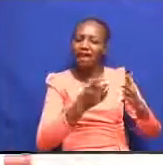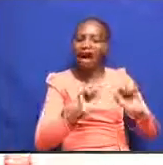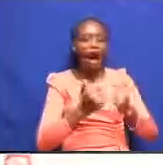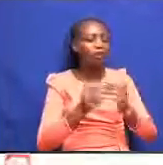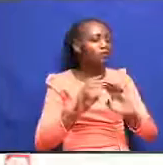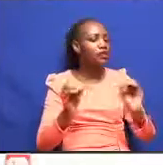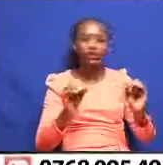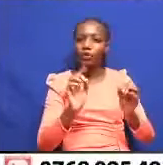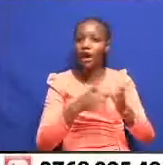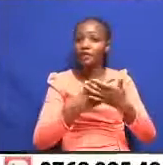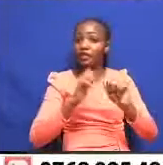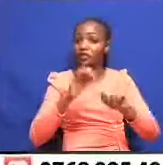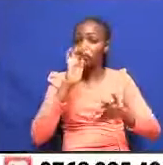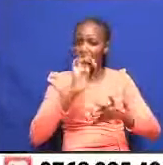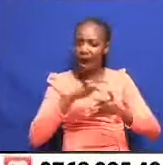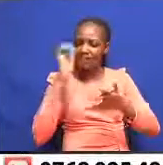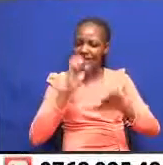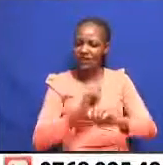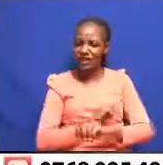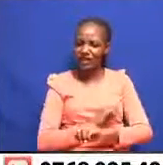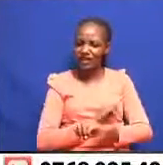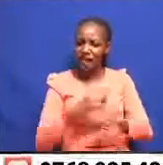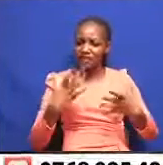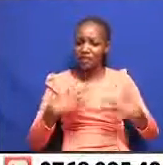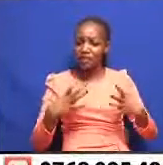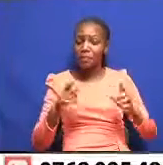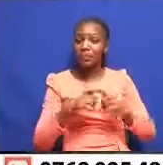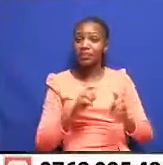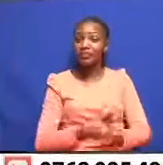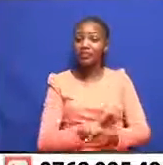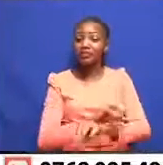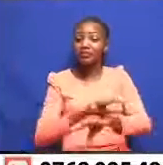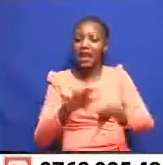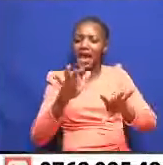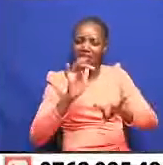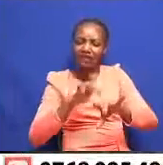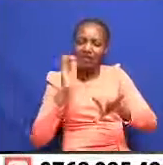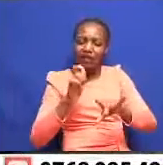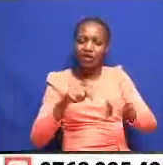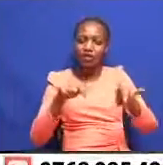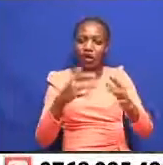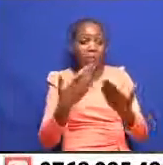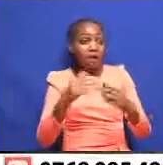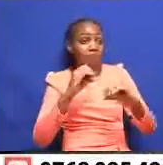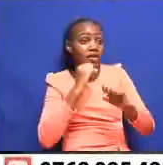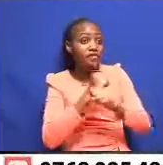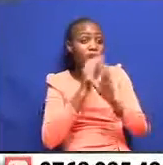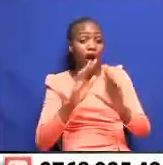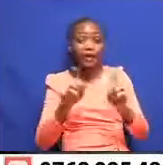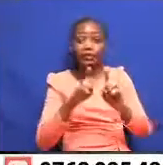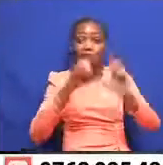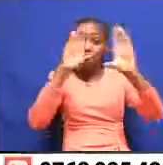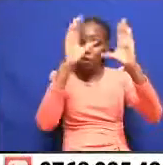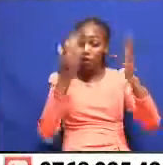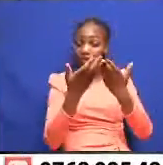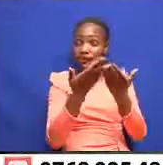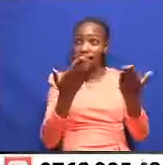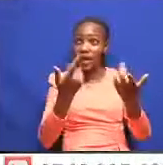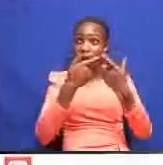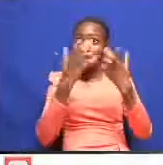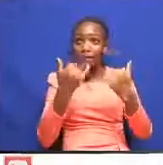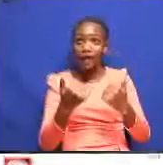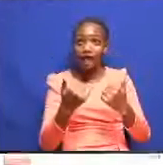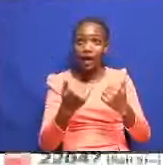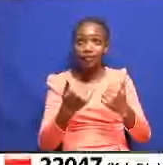lead to spread of infection to the workers in the hospital, to the patients, and to the community at large. But the steps were